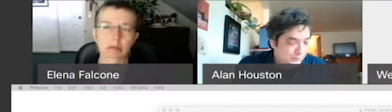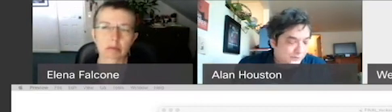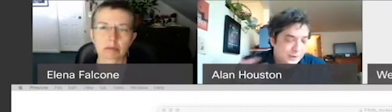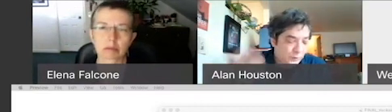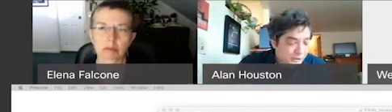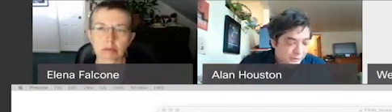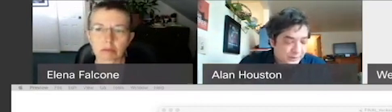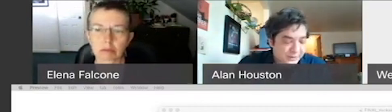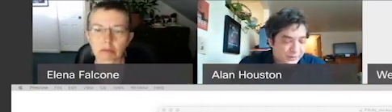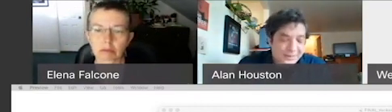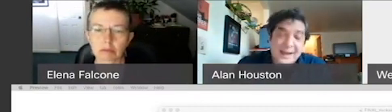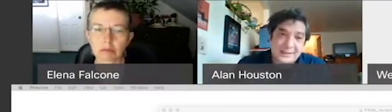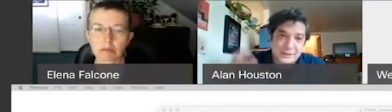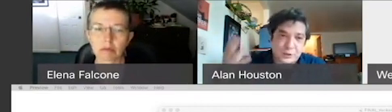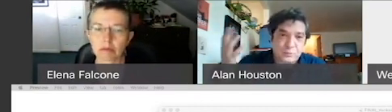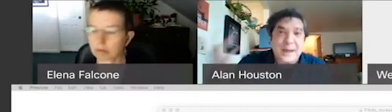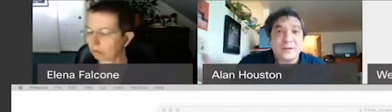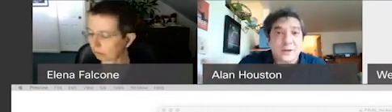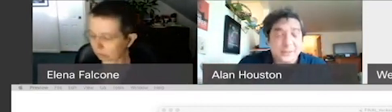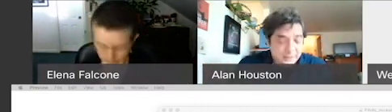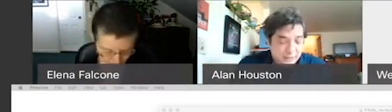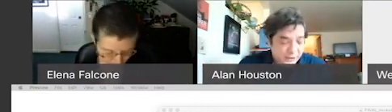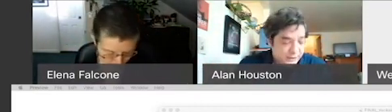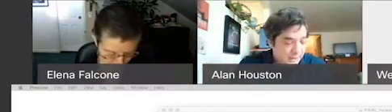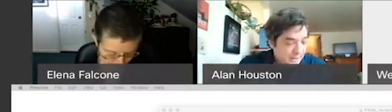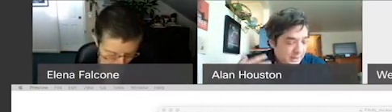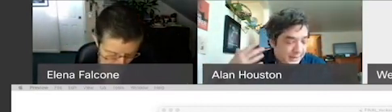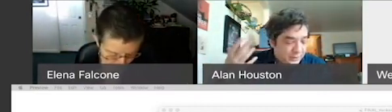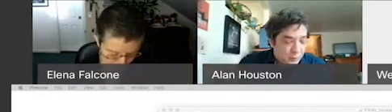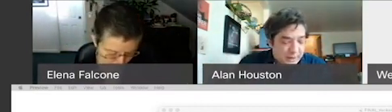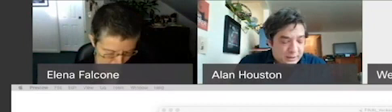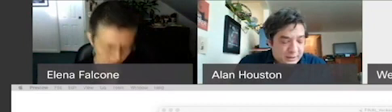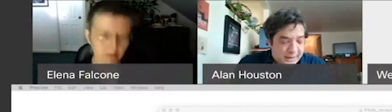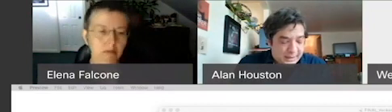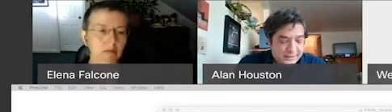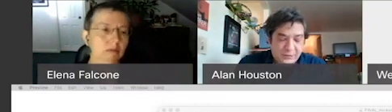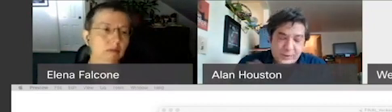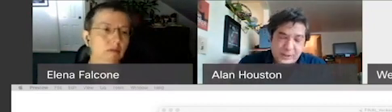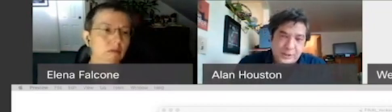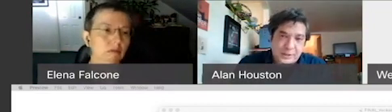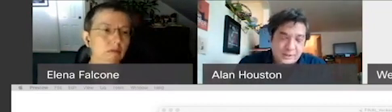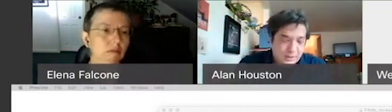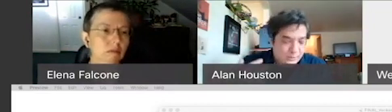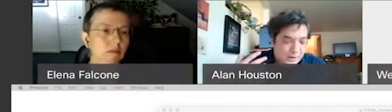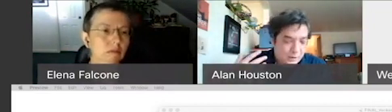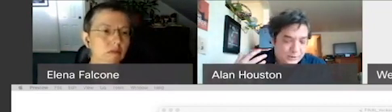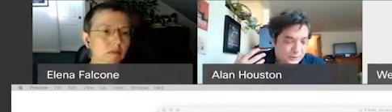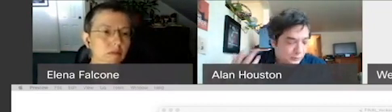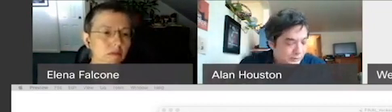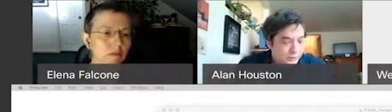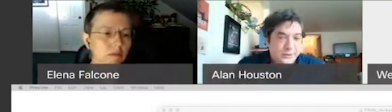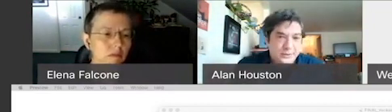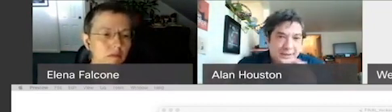Westchester residents with access to magnifying technology, as well as information about resources